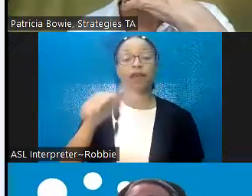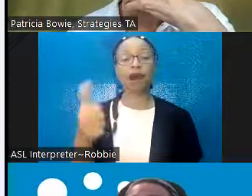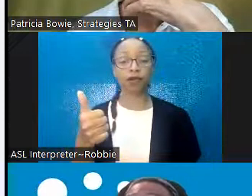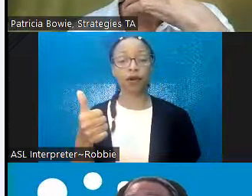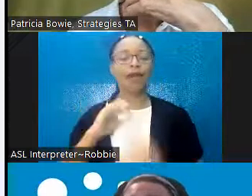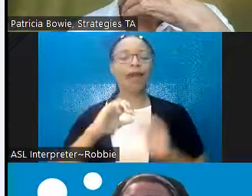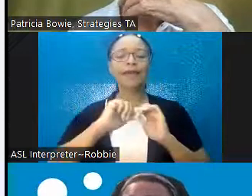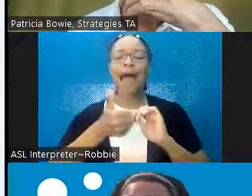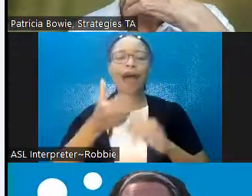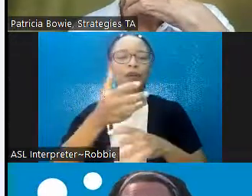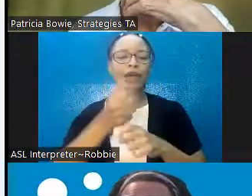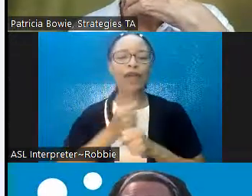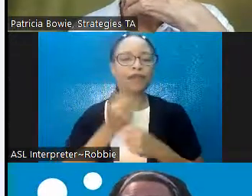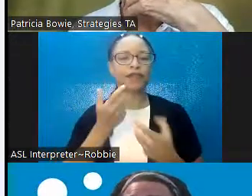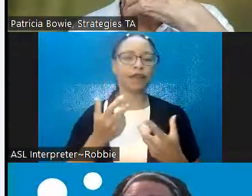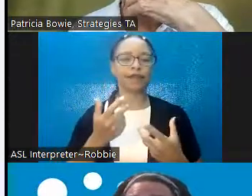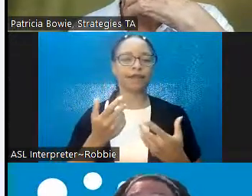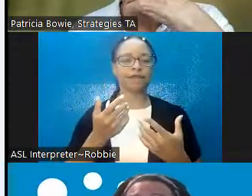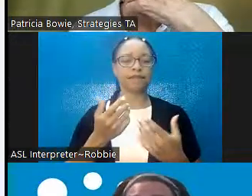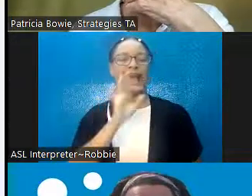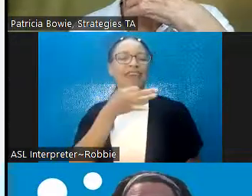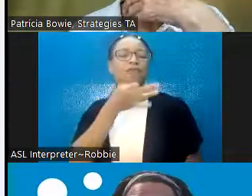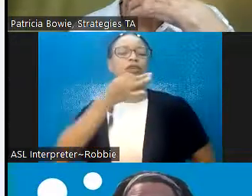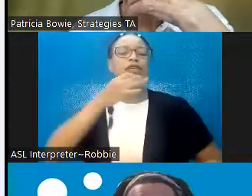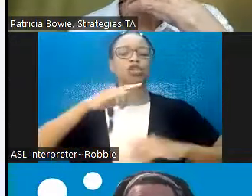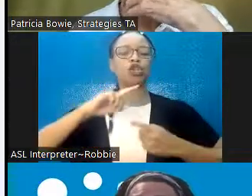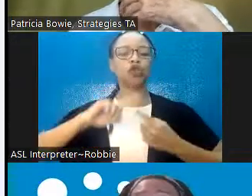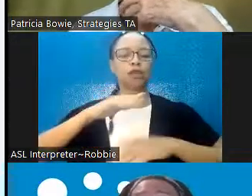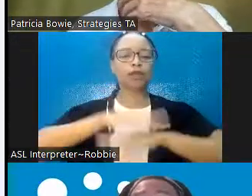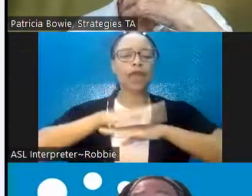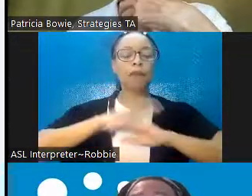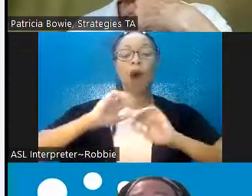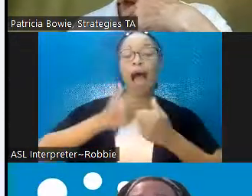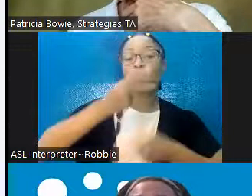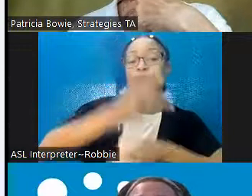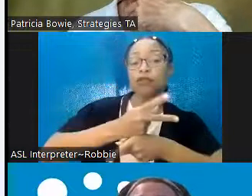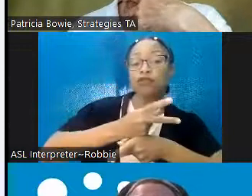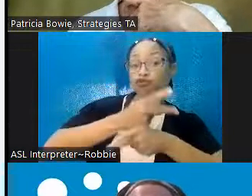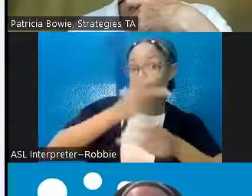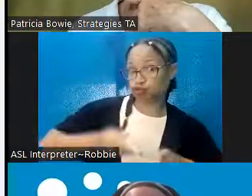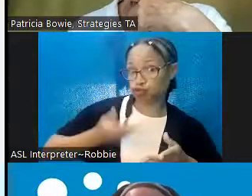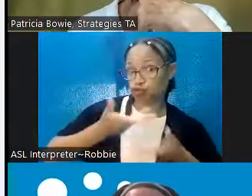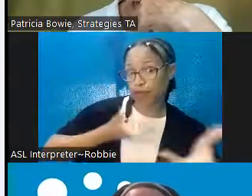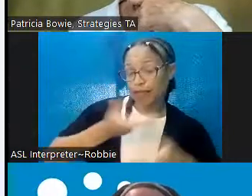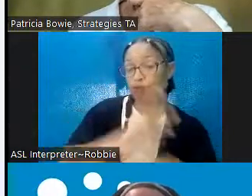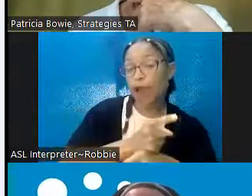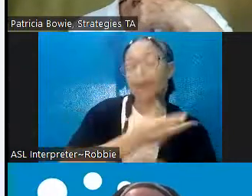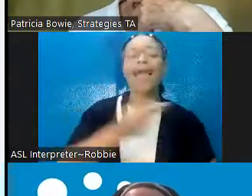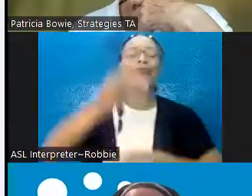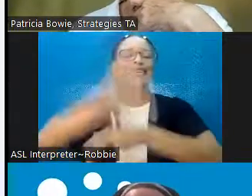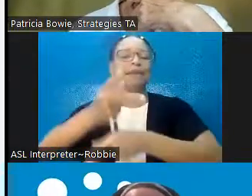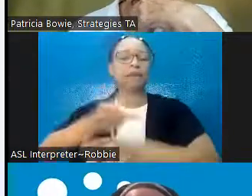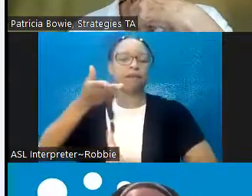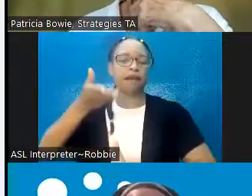how do we get this lived expertise to the table? How do we treat them right? And how do we keep them there? So a few